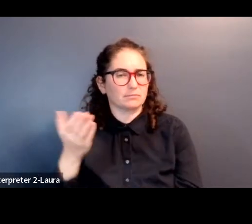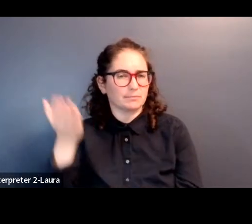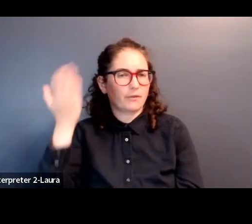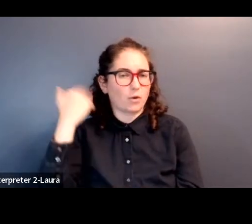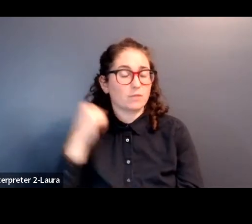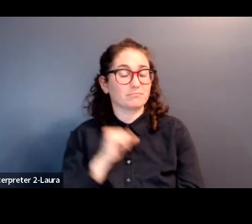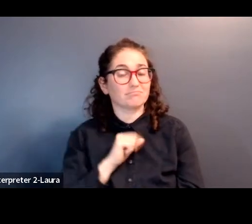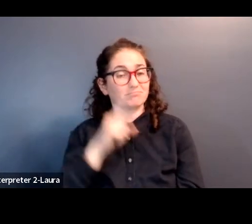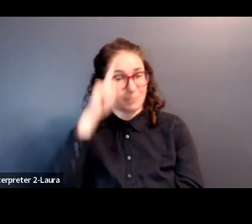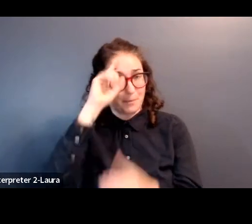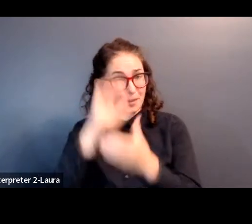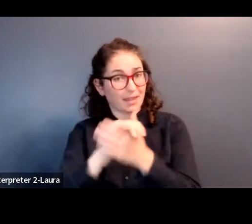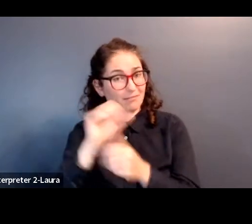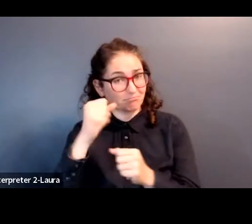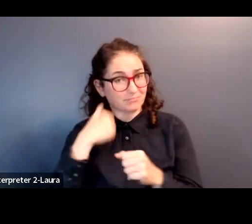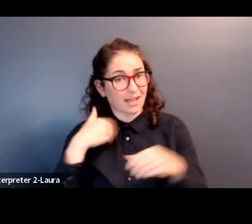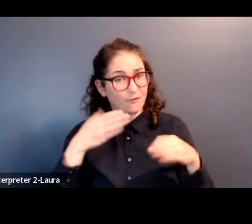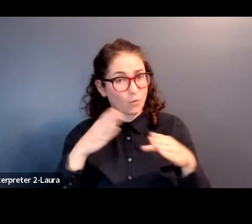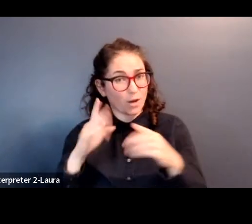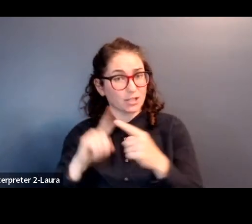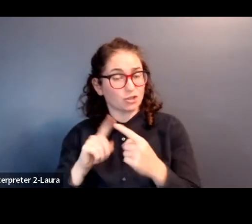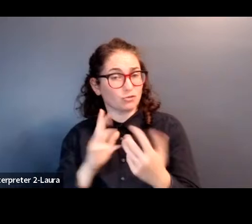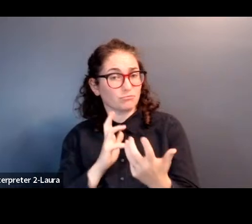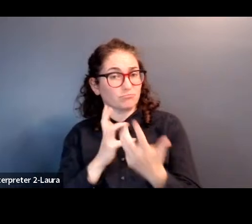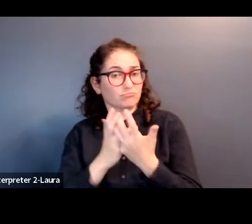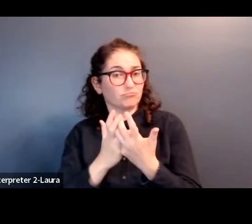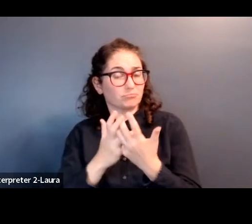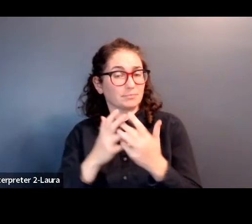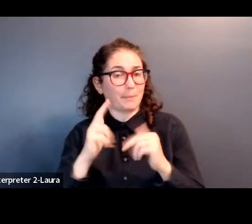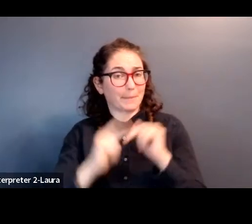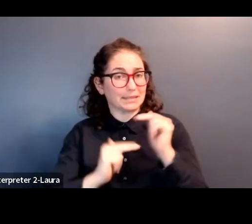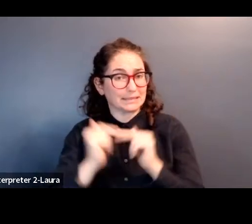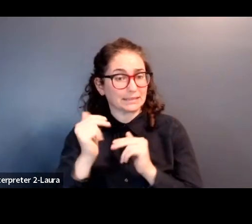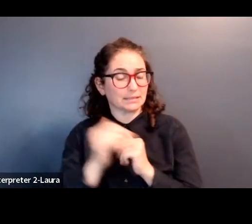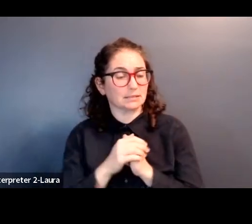believe that there are ways to retrofit buildings